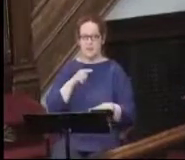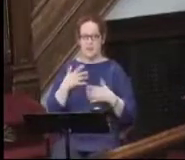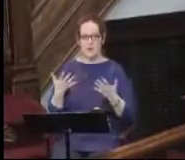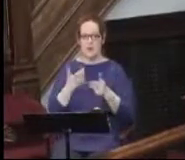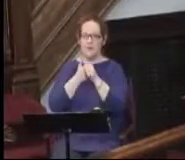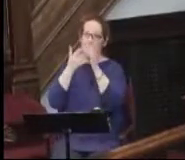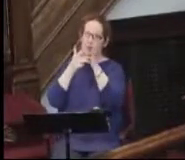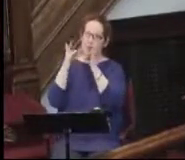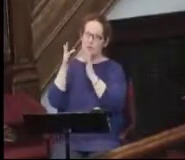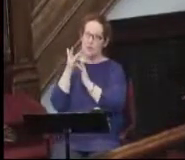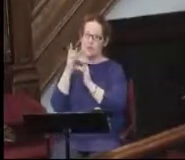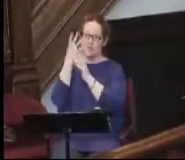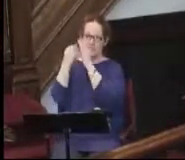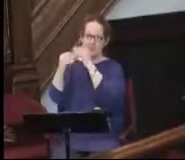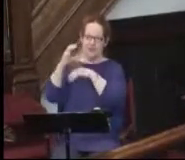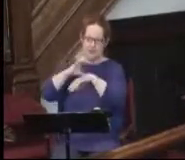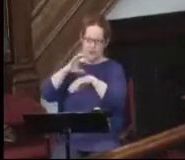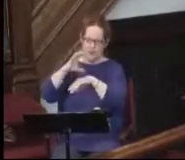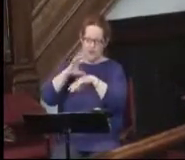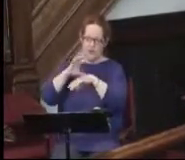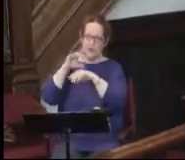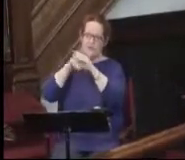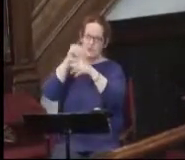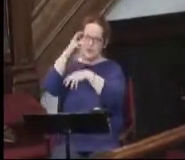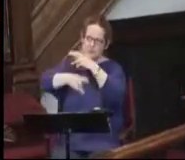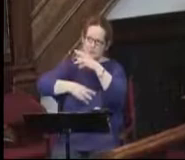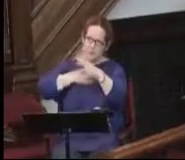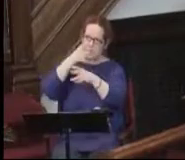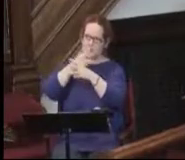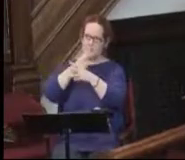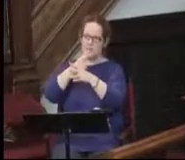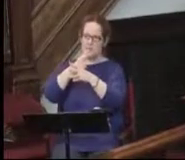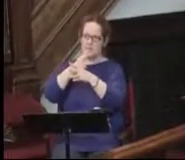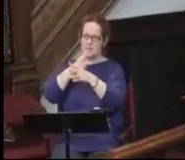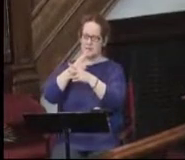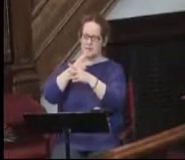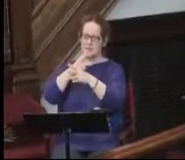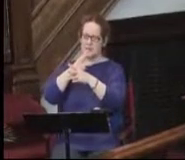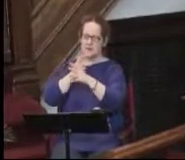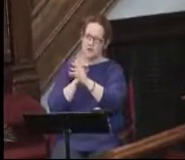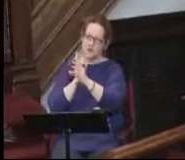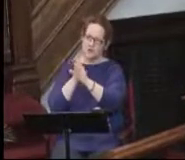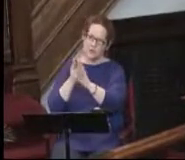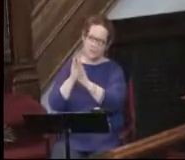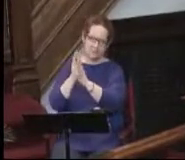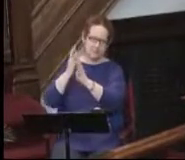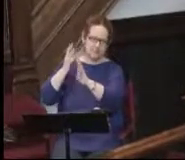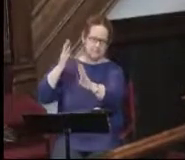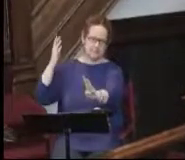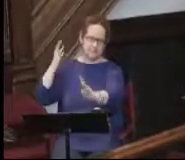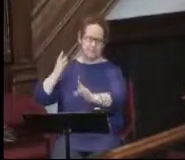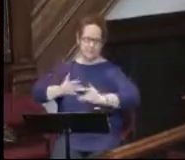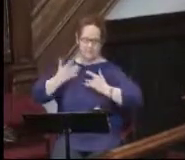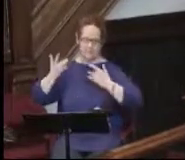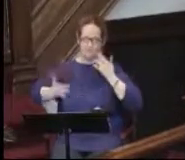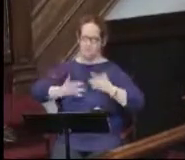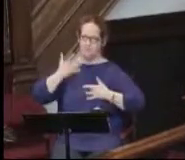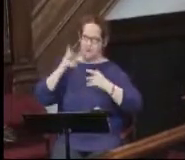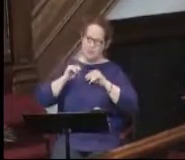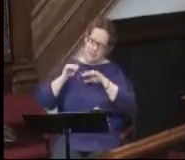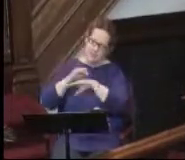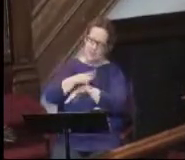follow Jesus out of the church into the world and join that grand procession of